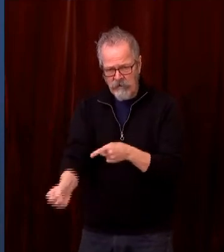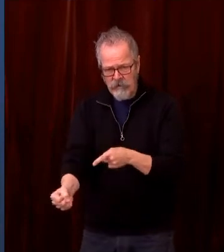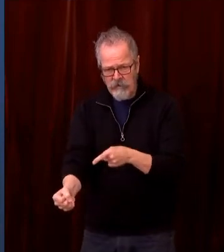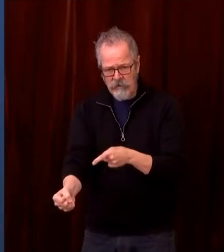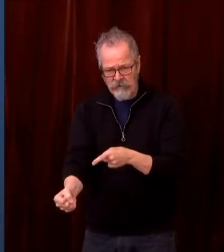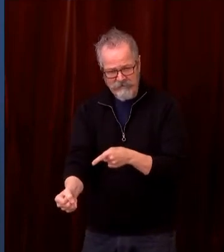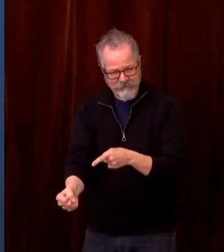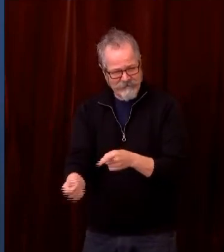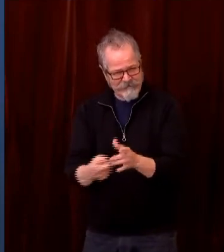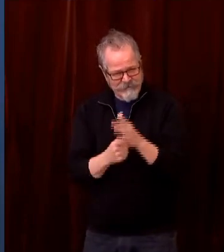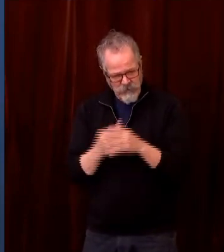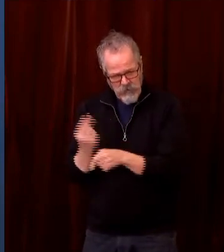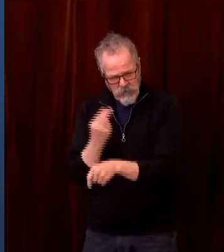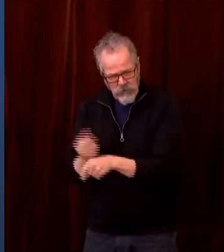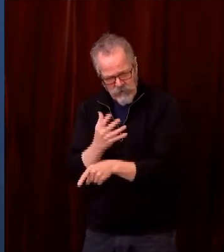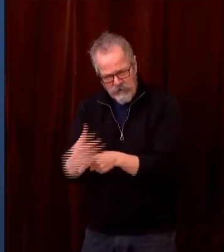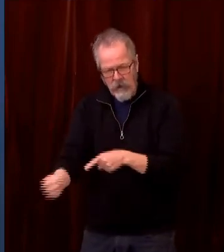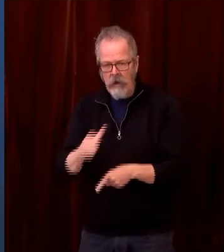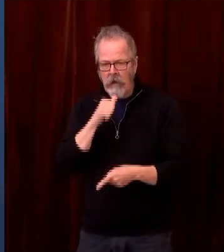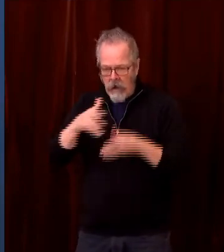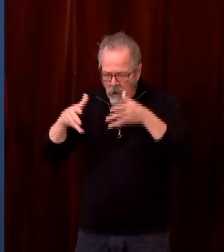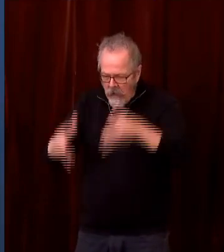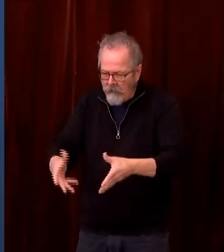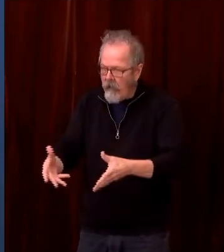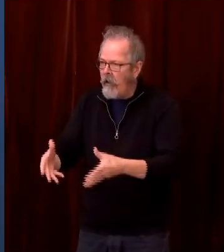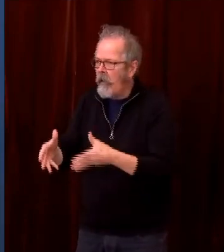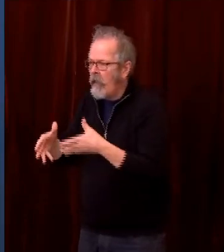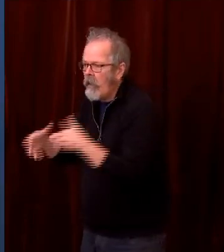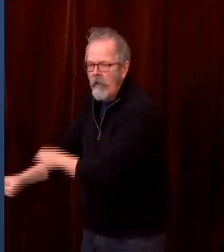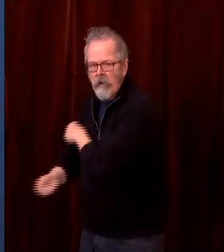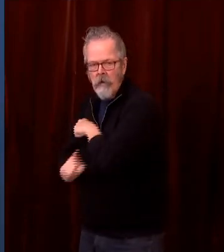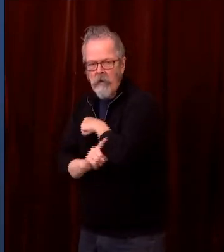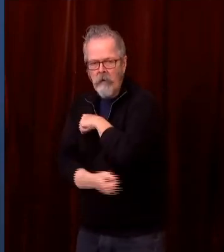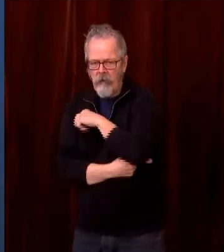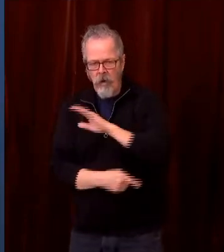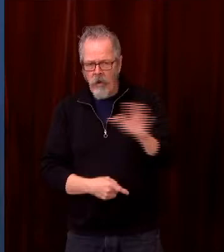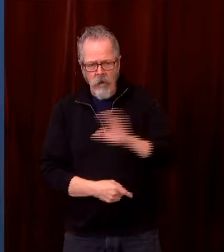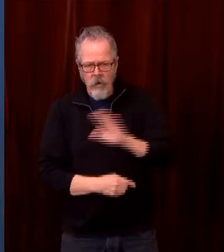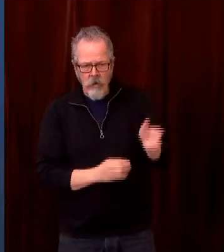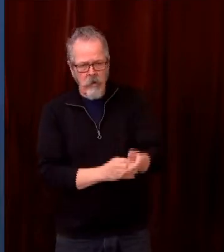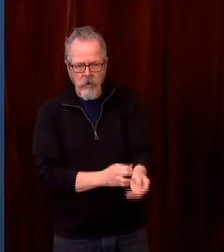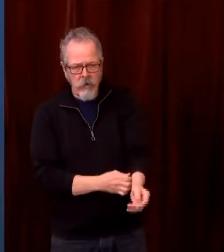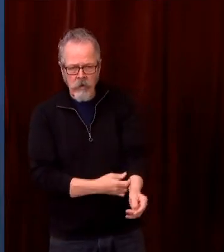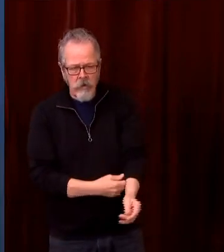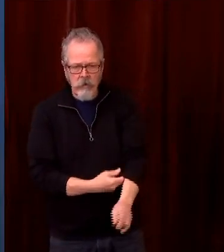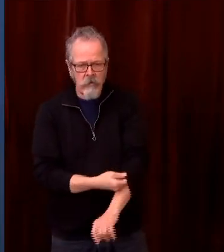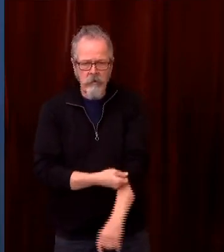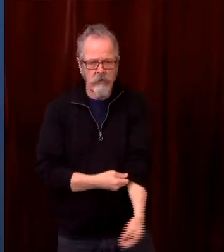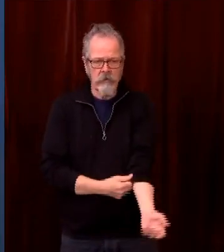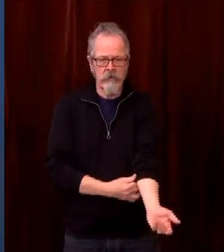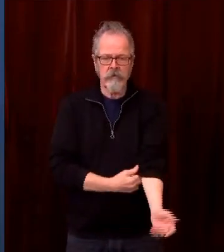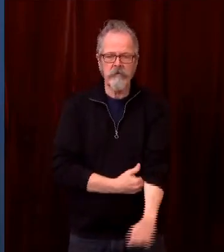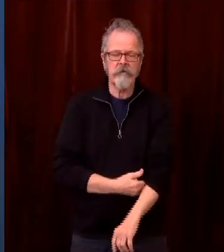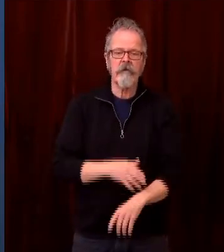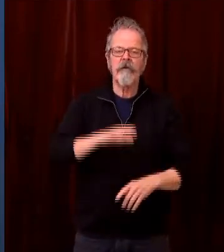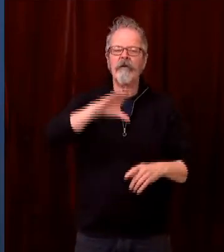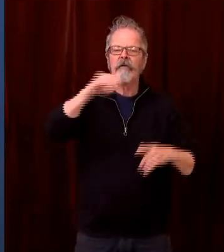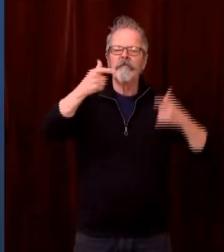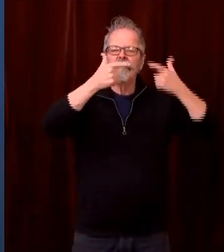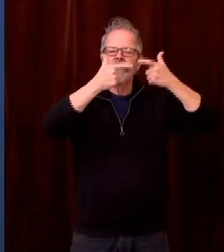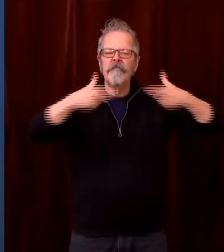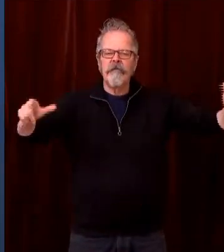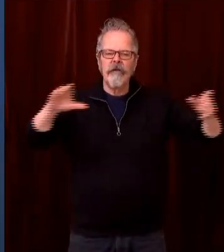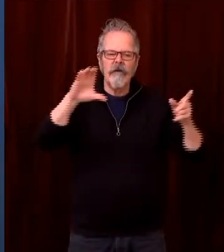Costco, Amazon, business and labor leaders. And we've had the cooperation of thousands of volunteers and